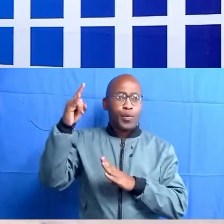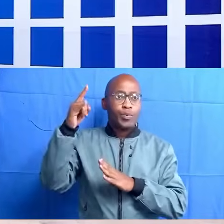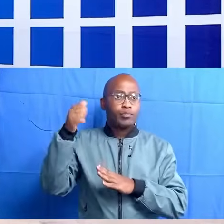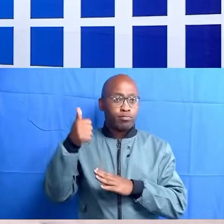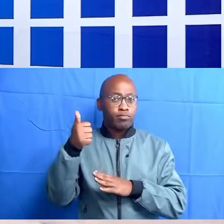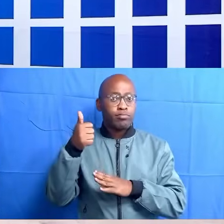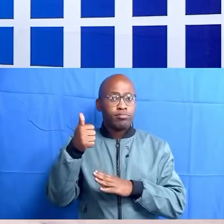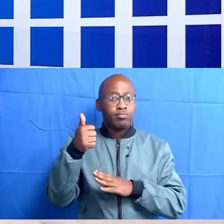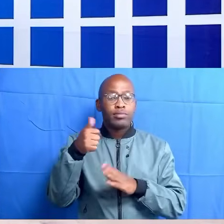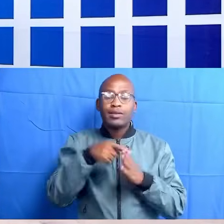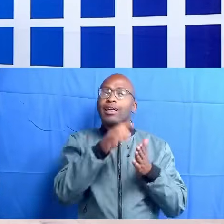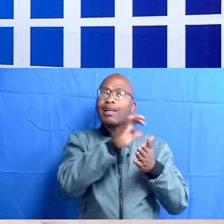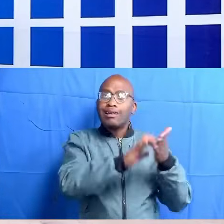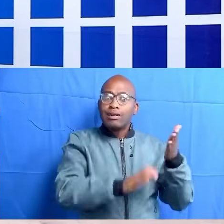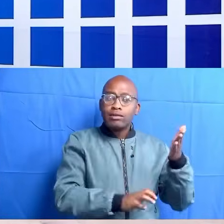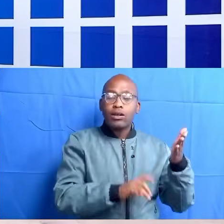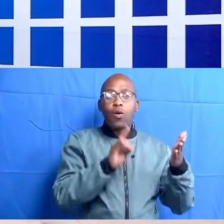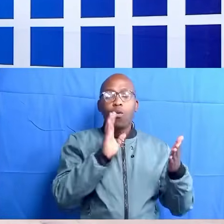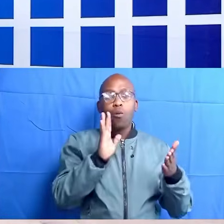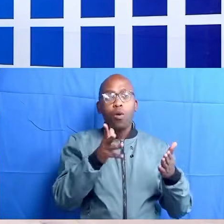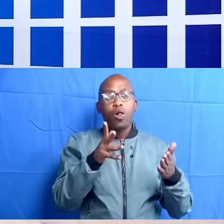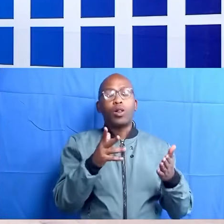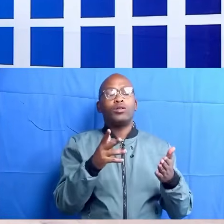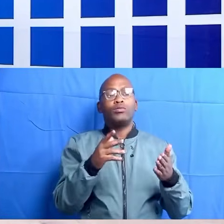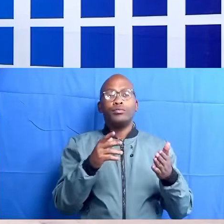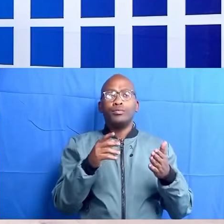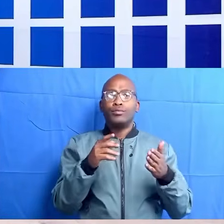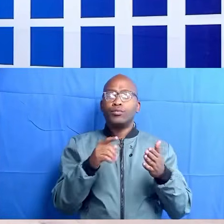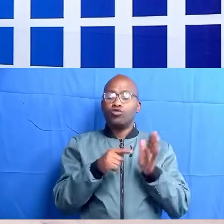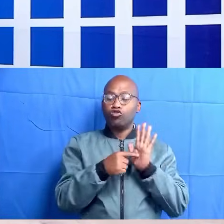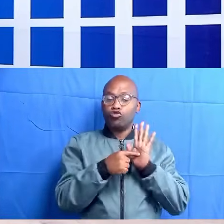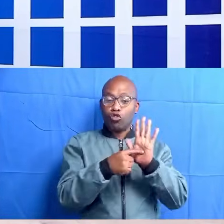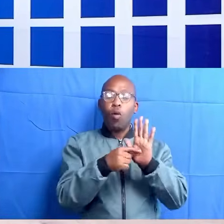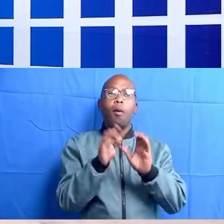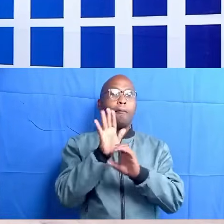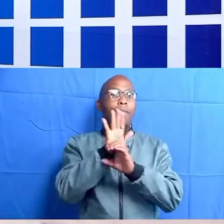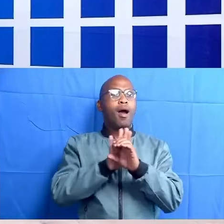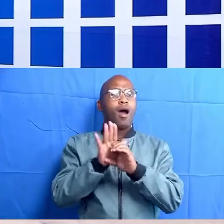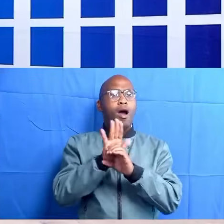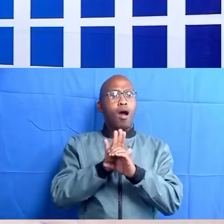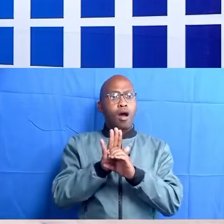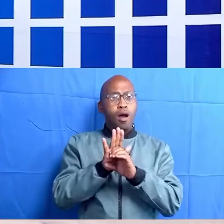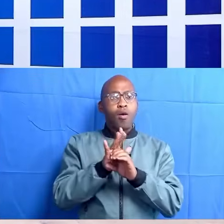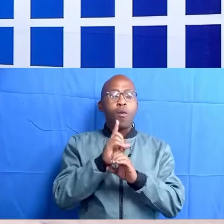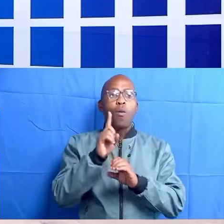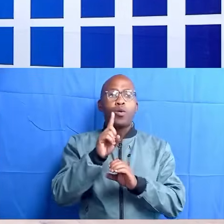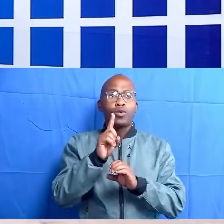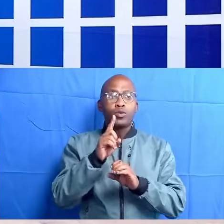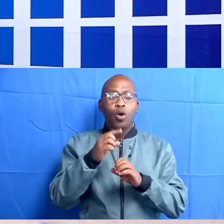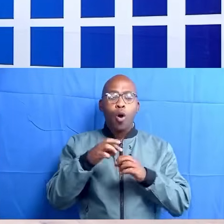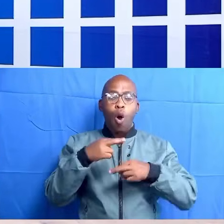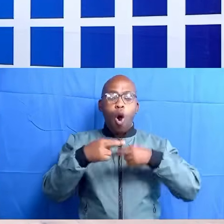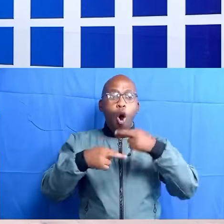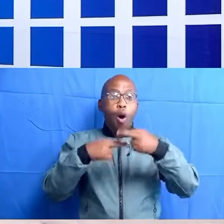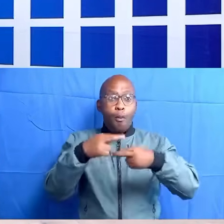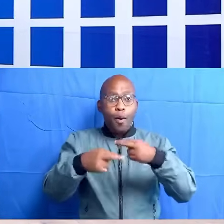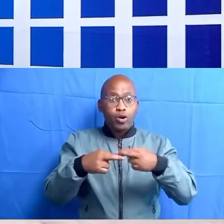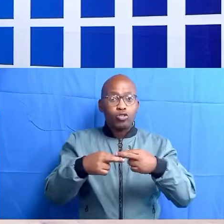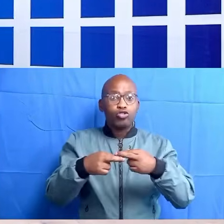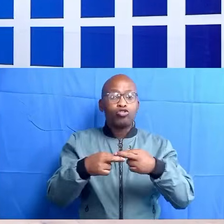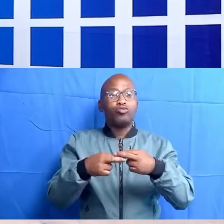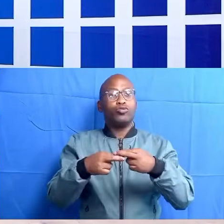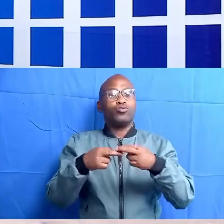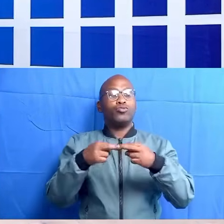be highlighting the background. It will demonstrate that Operation Rolling Thunder,